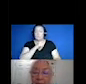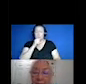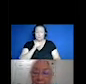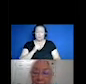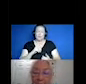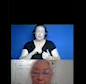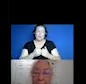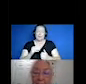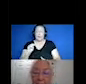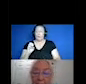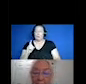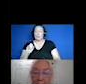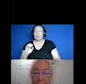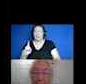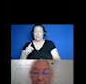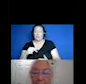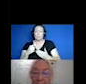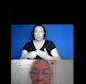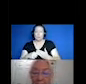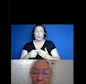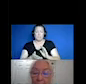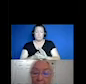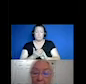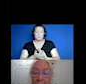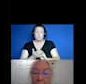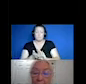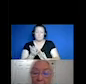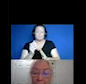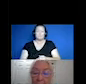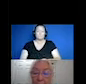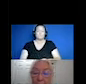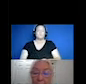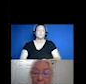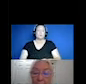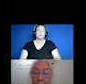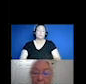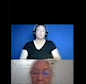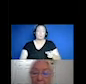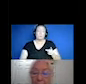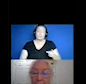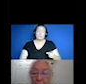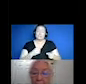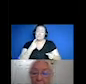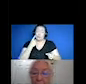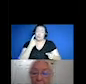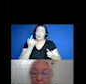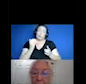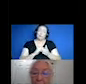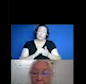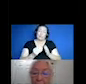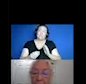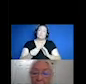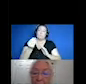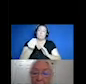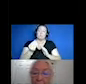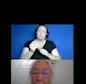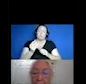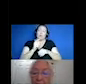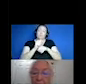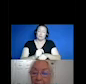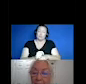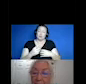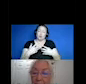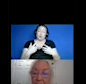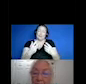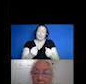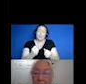the Medicaid program is operated. So this is a resubmission of traditional healing as part of